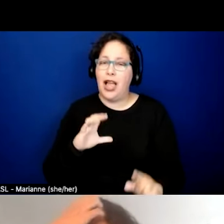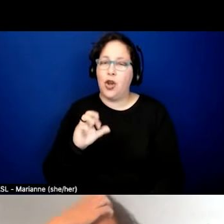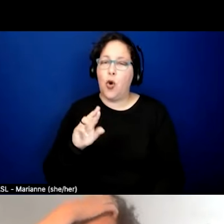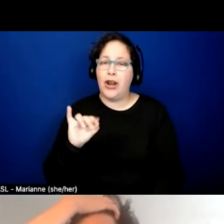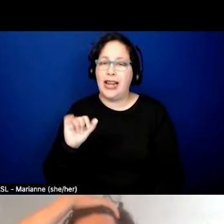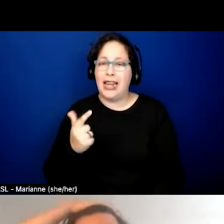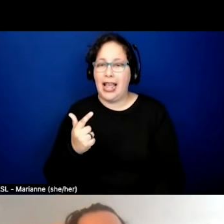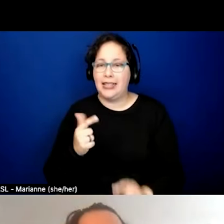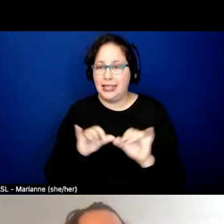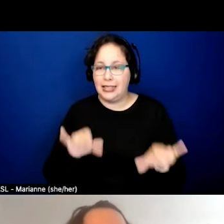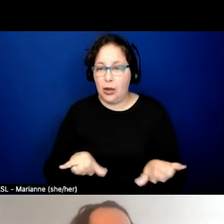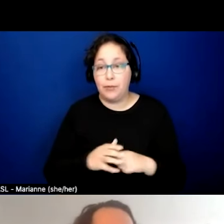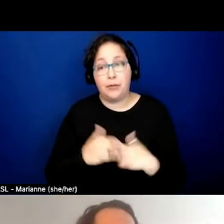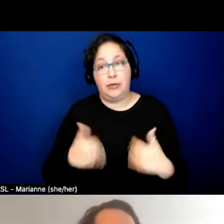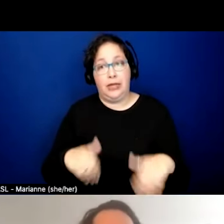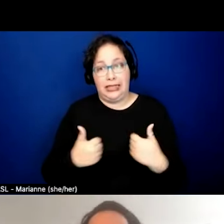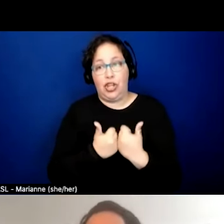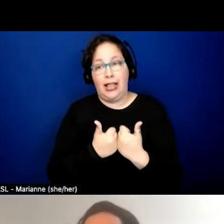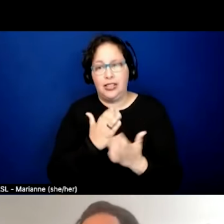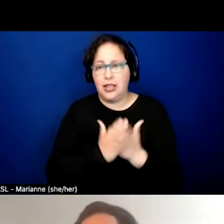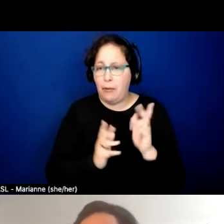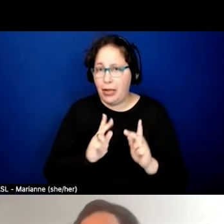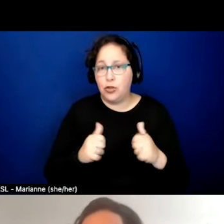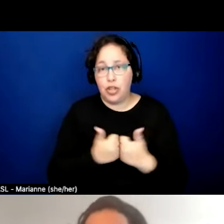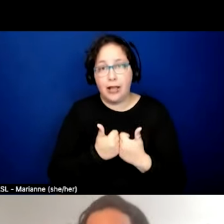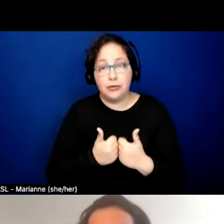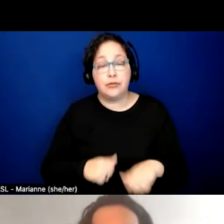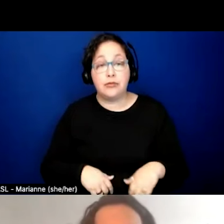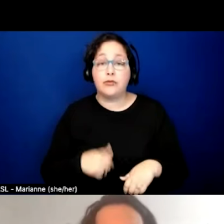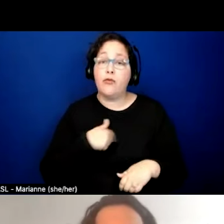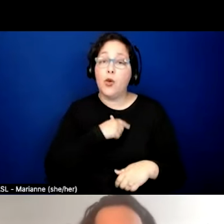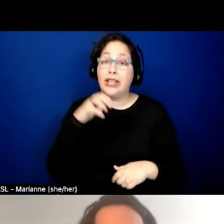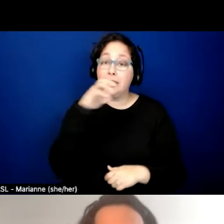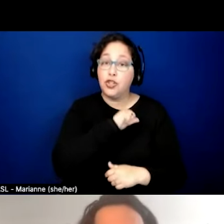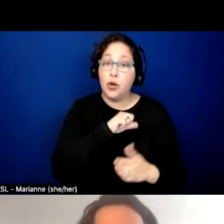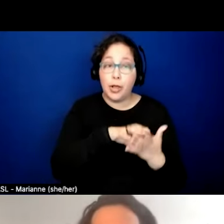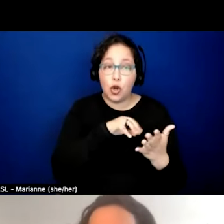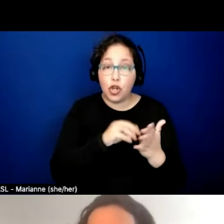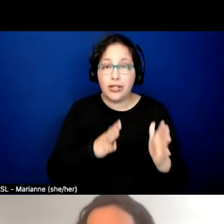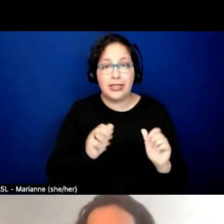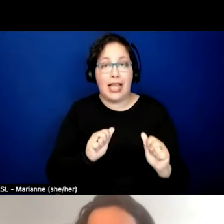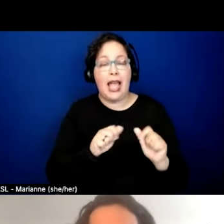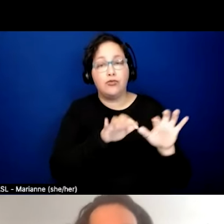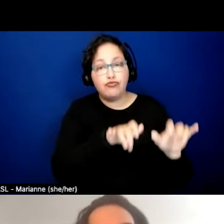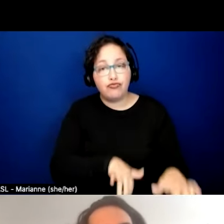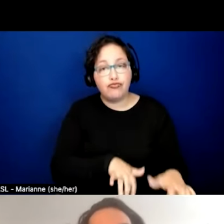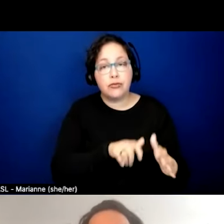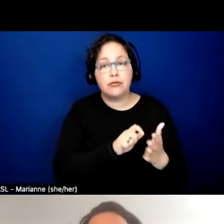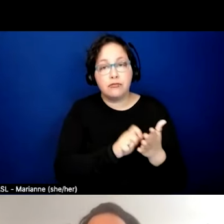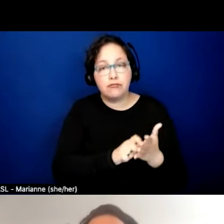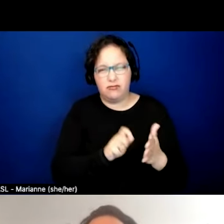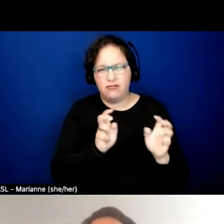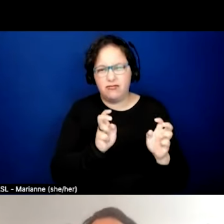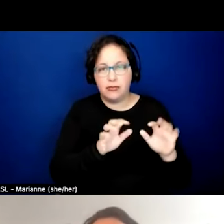like that's a challenge for some learners. We also assume that learners can write, that they can type in.